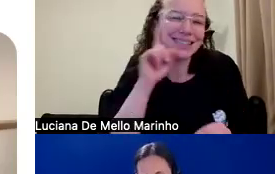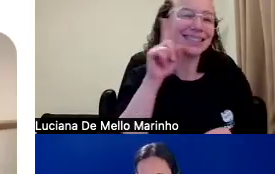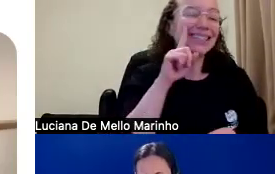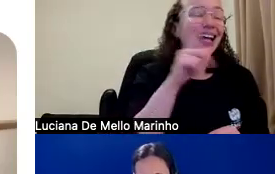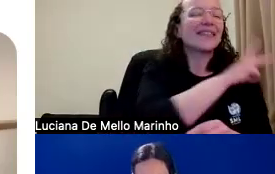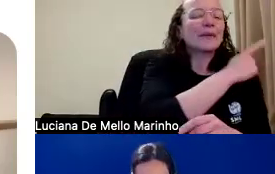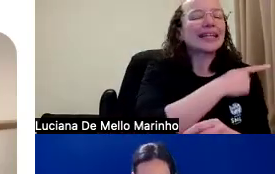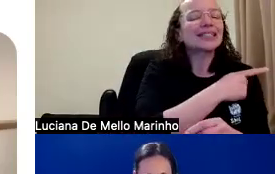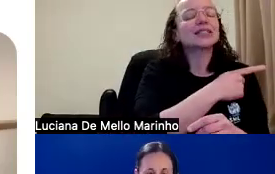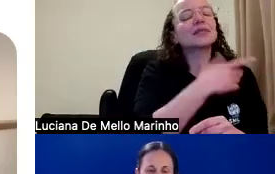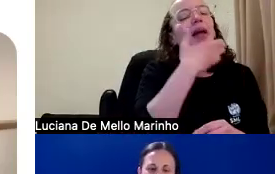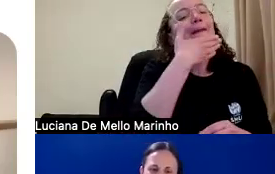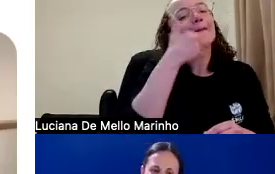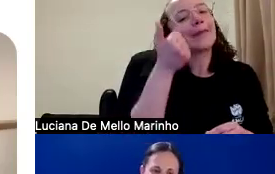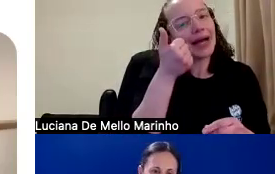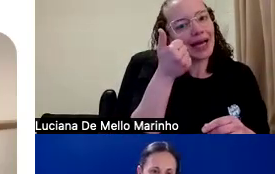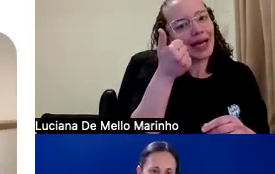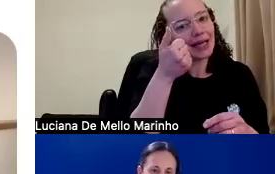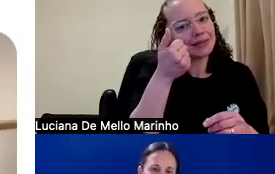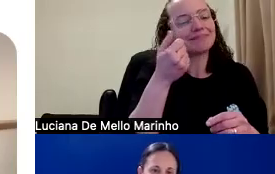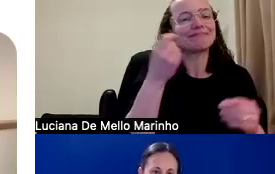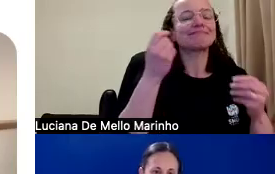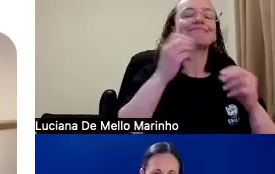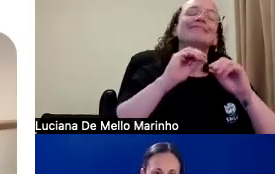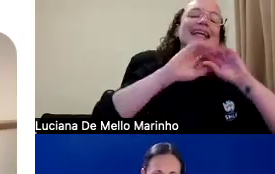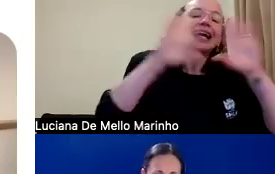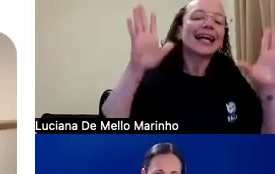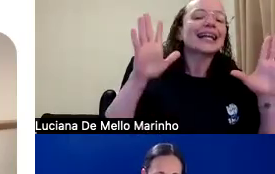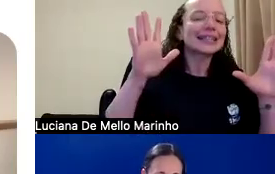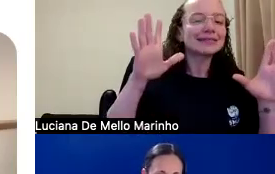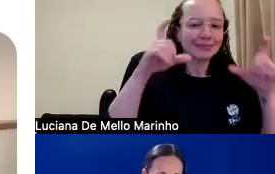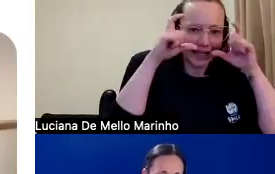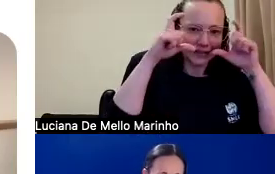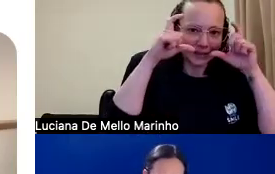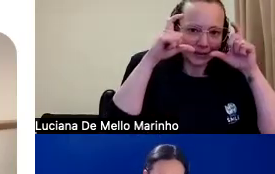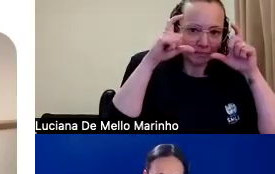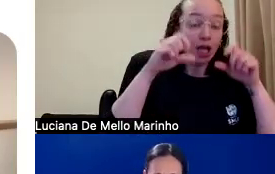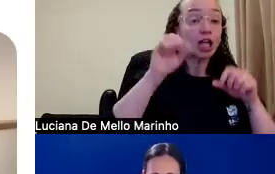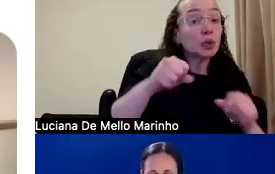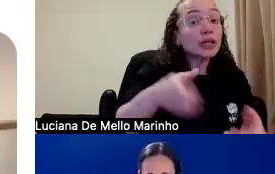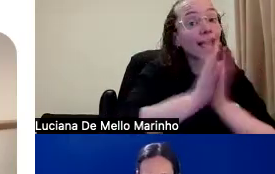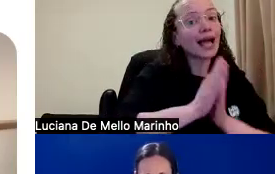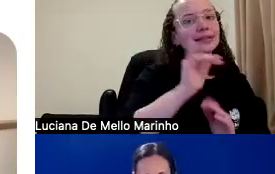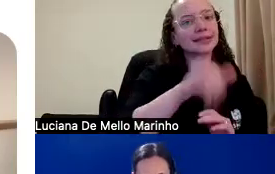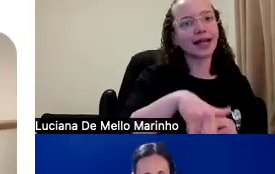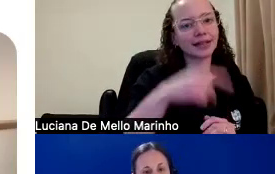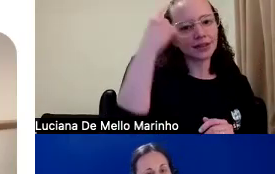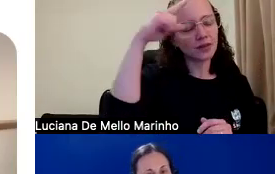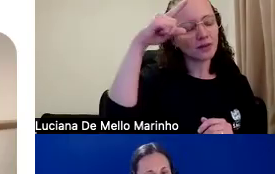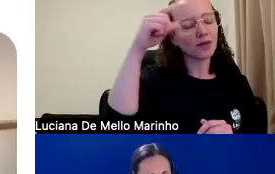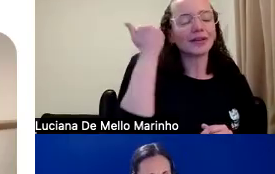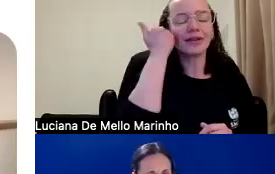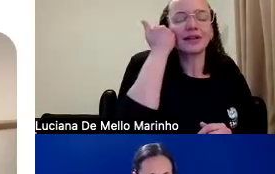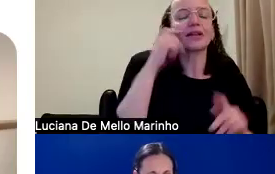more comfortable for the patients. But deaf patients, it's really best for them to have clear goggles, and you